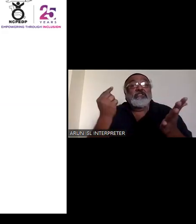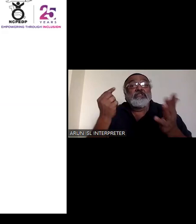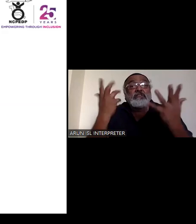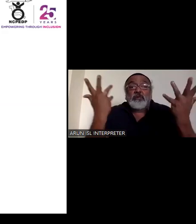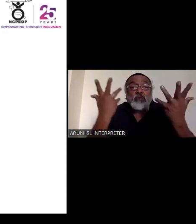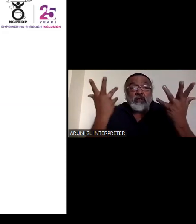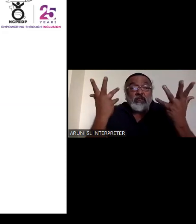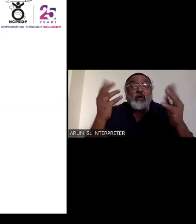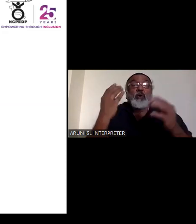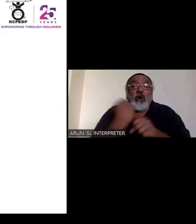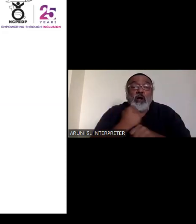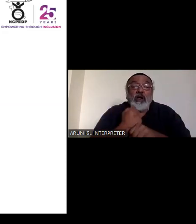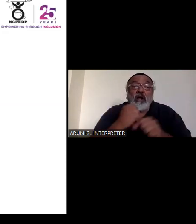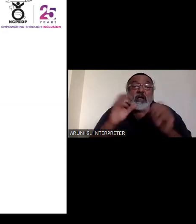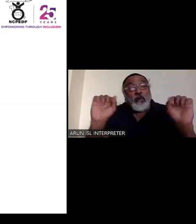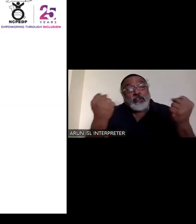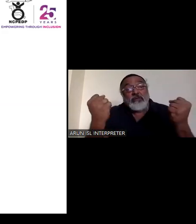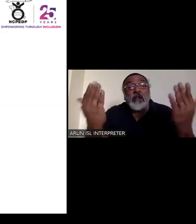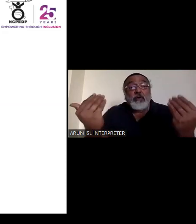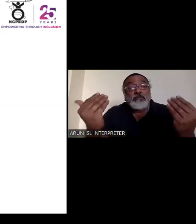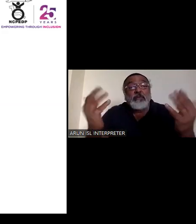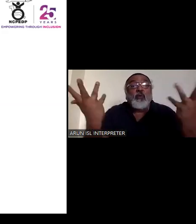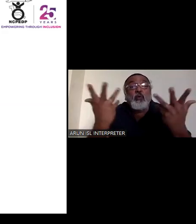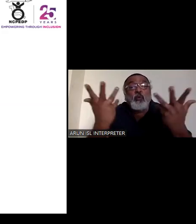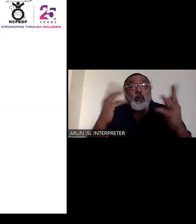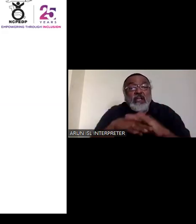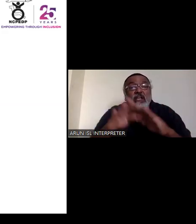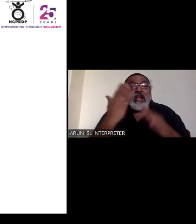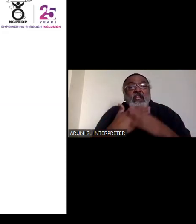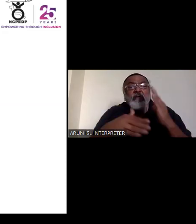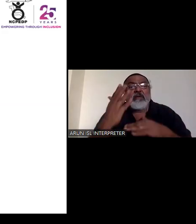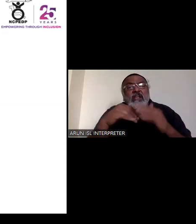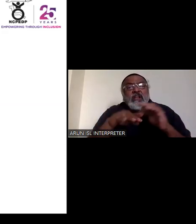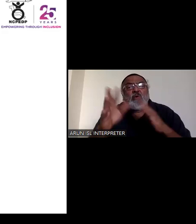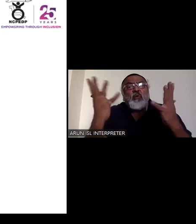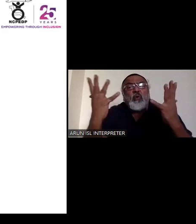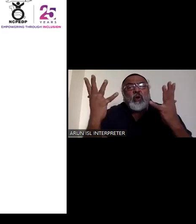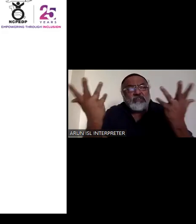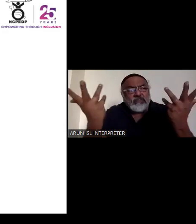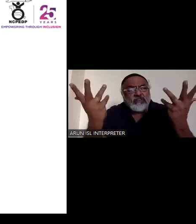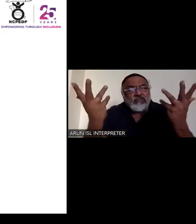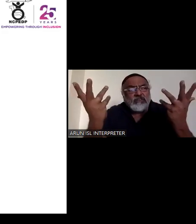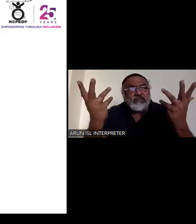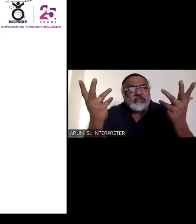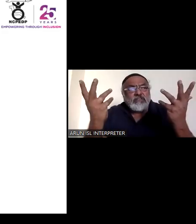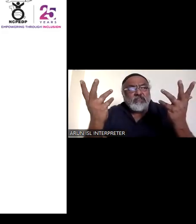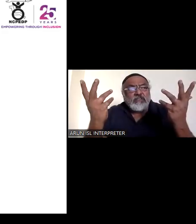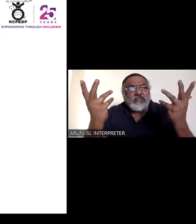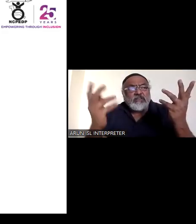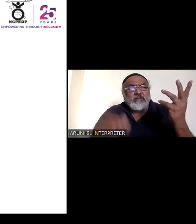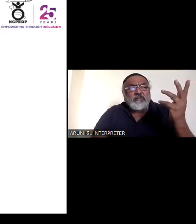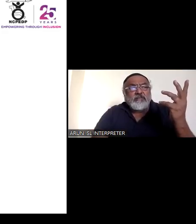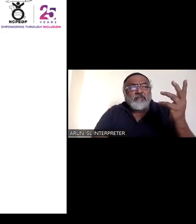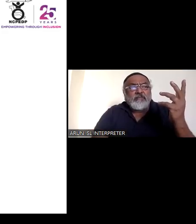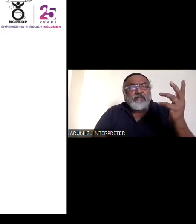are the livelihood opportunities for the person with disabilities in rural Live settings? Transcription. Closed okay. Has been enabled.